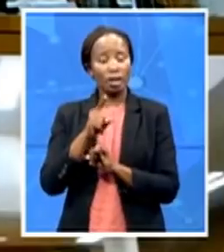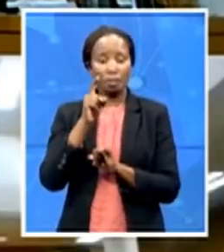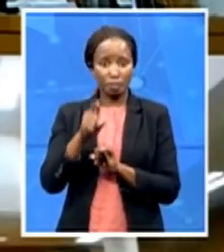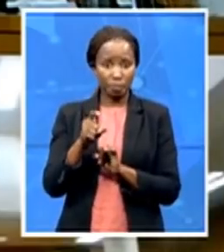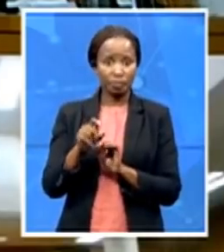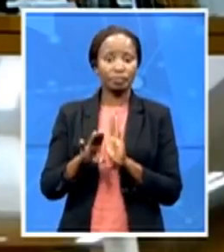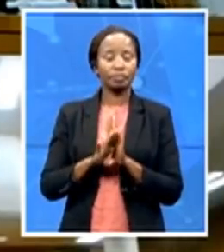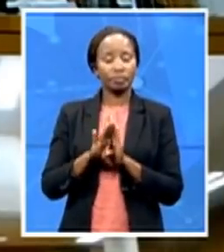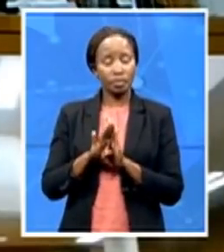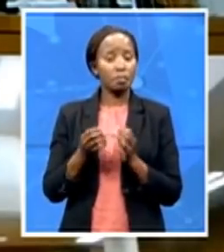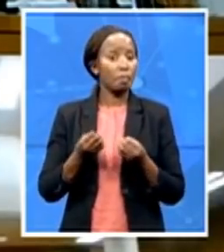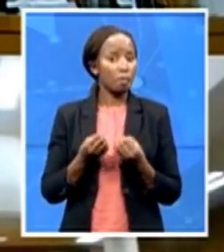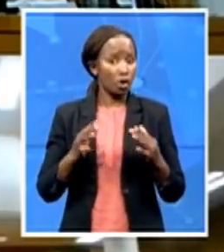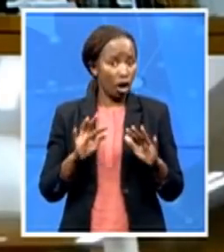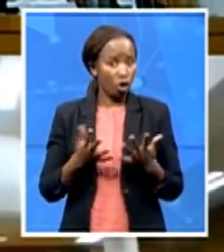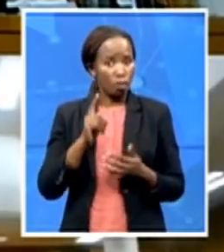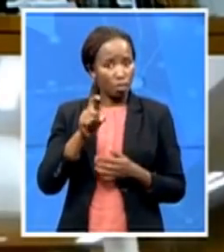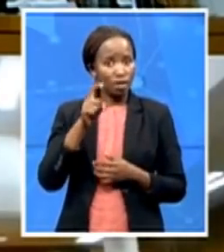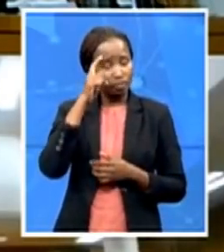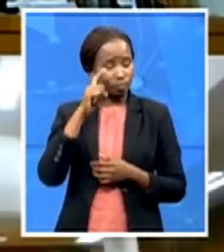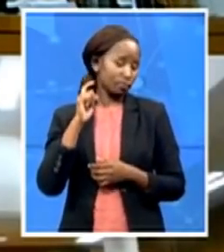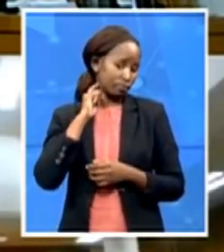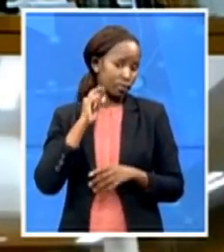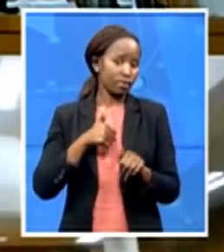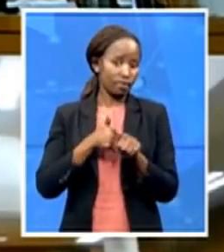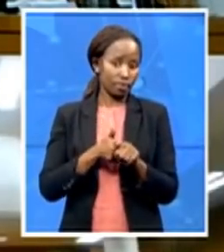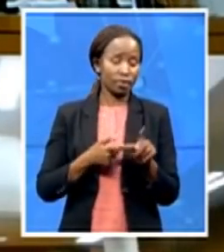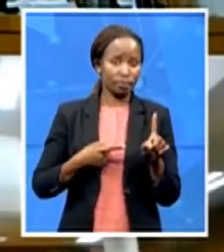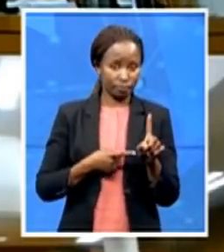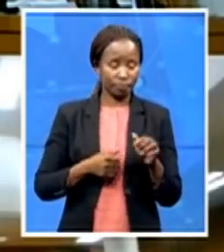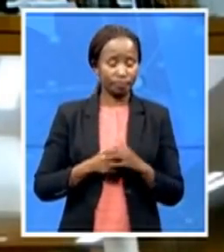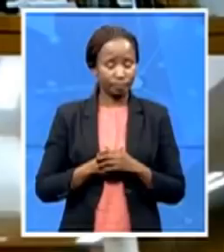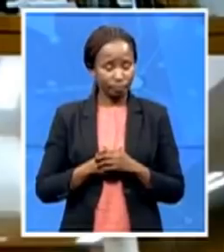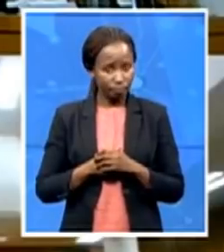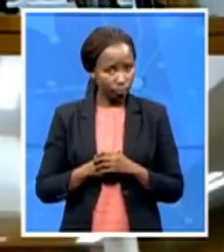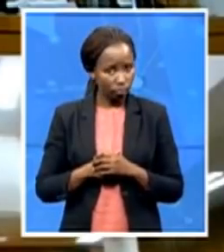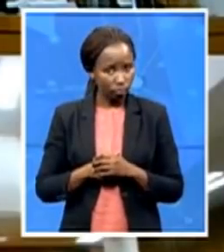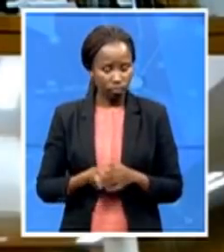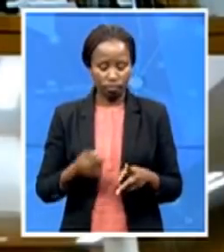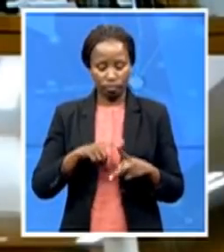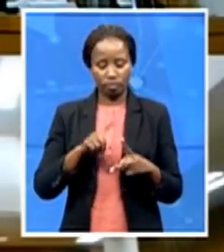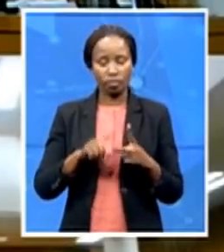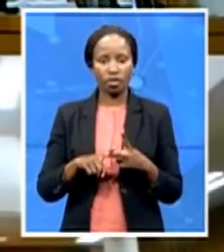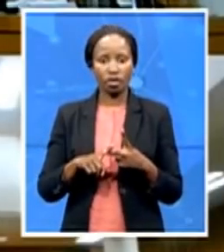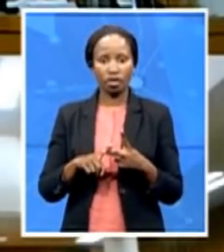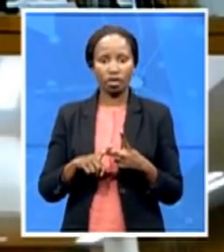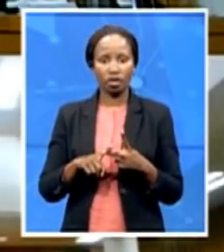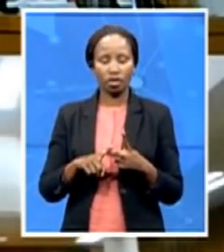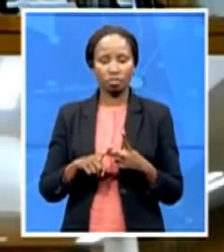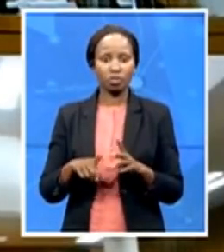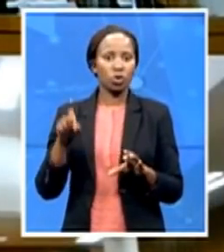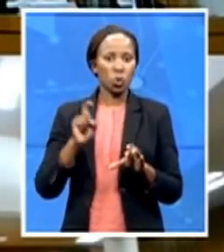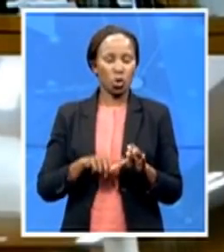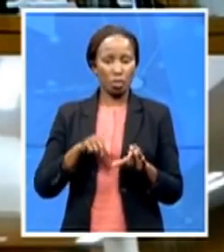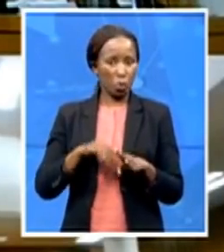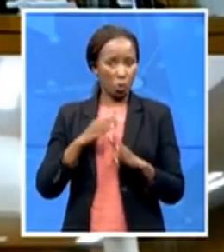it. The second is incompetence. Now, this is a non-exhaustive definition. It's got the